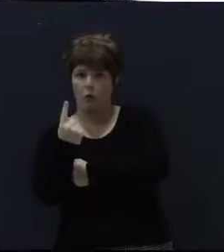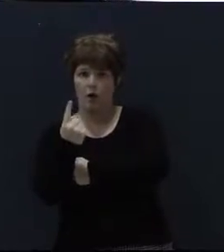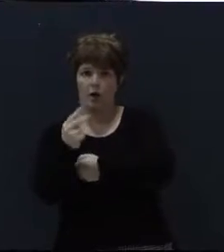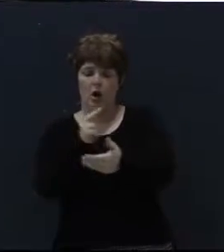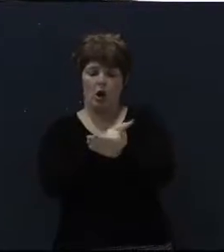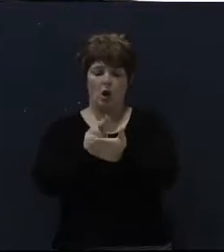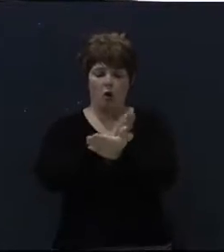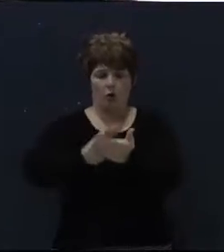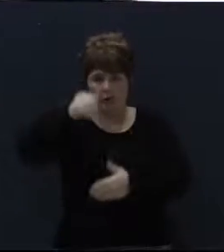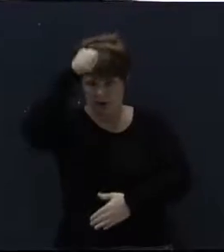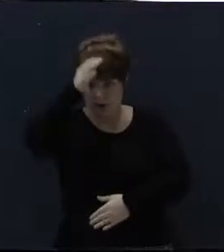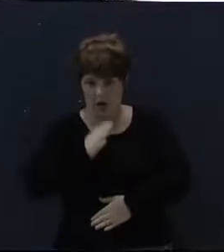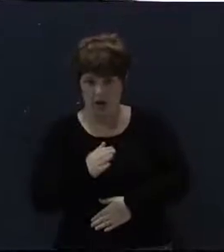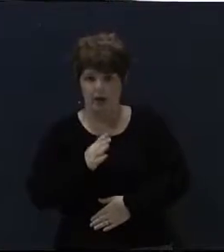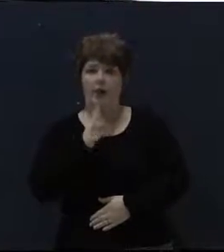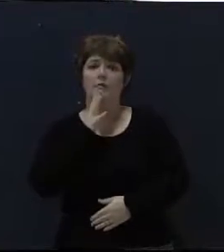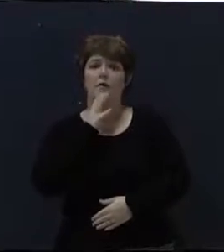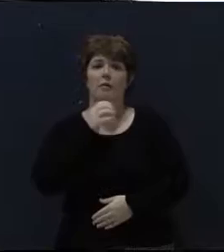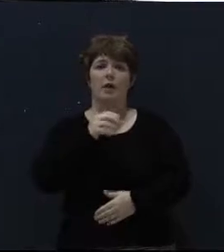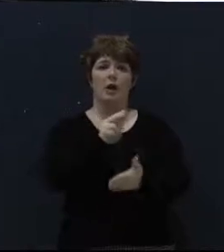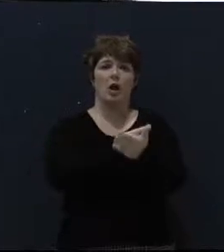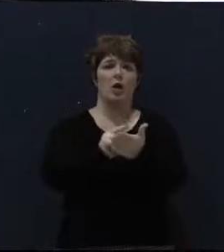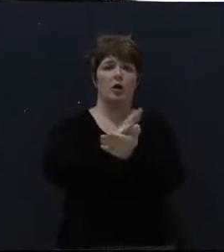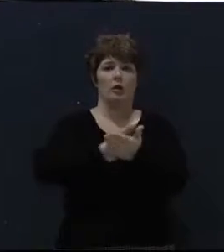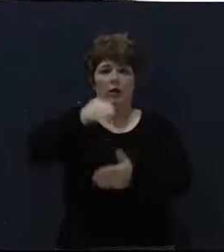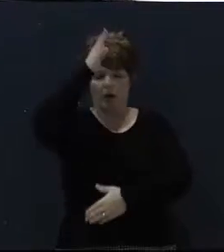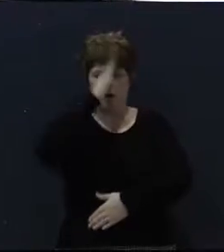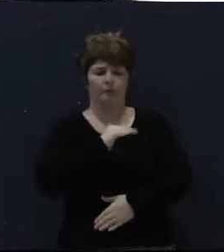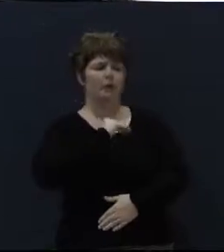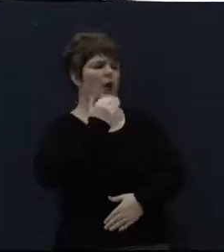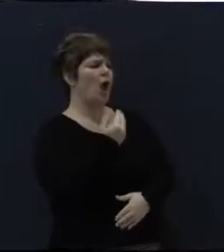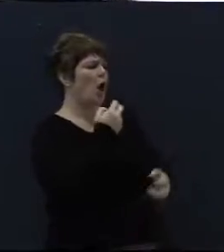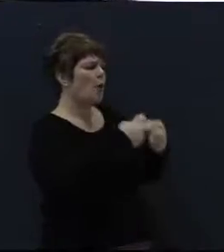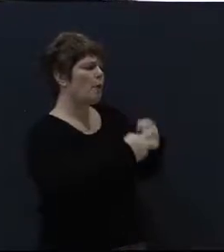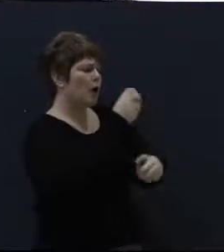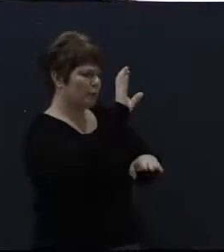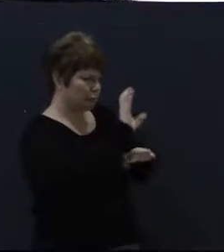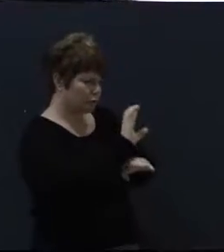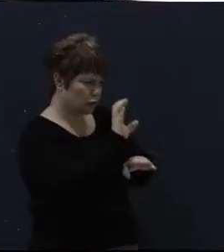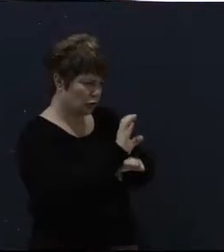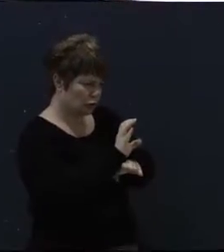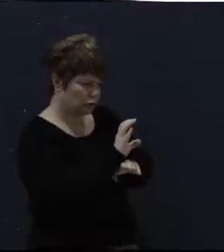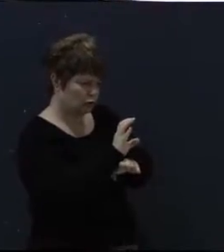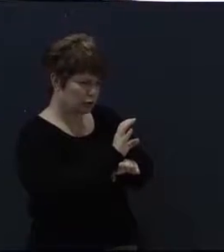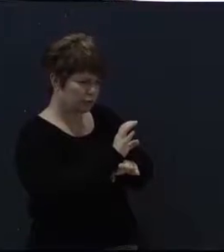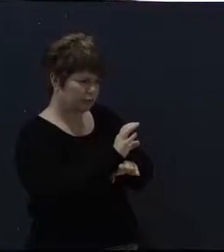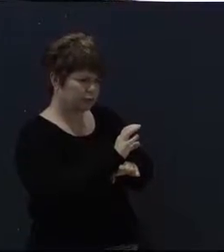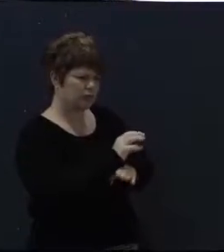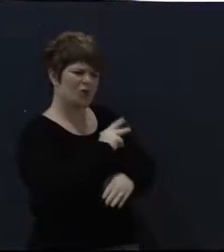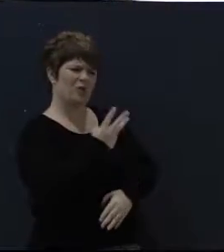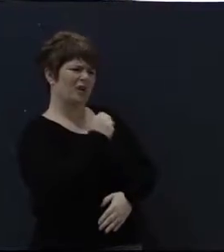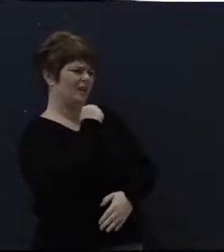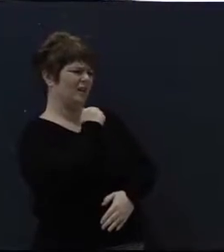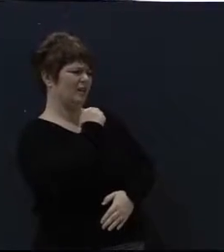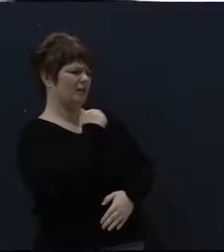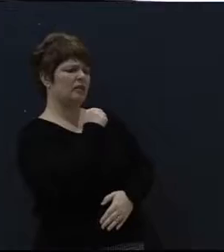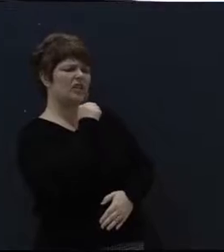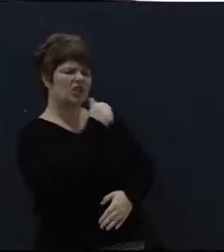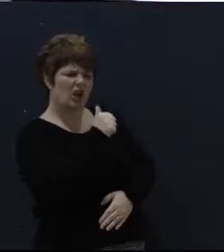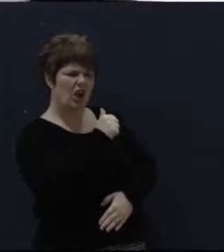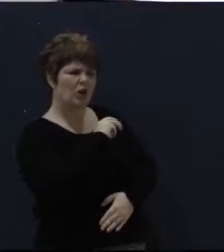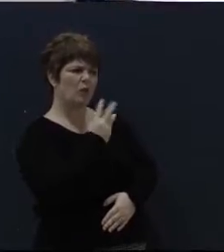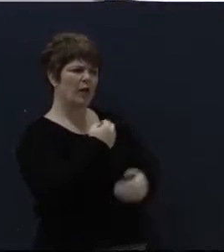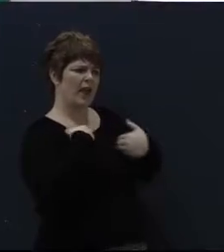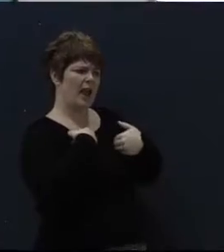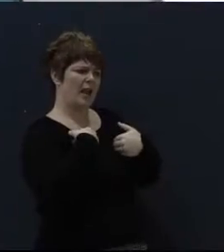God. Let me say this, church. Here's our problem. It's not that God, we don't have God. How many of you saved know